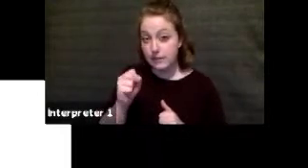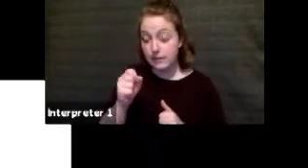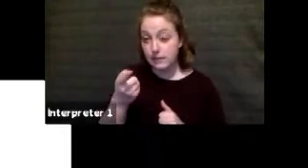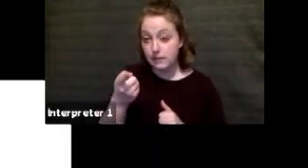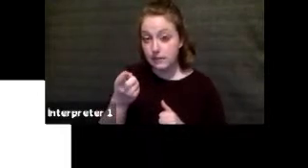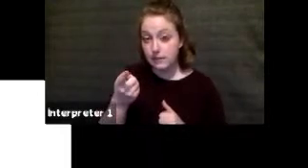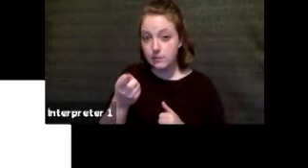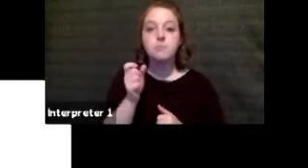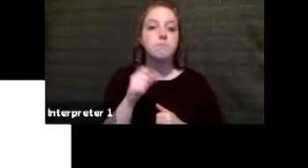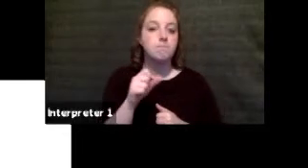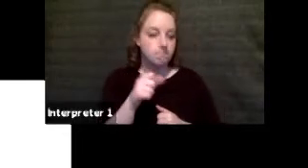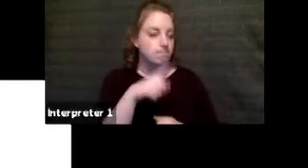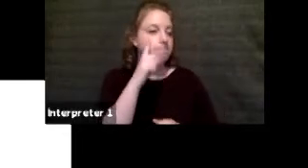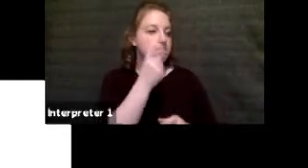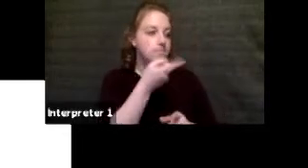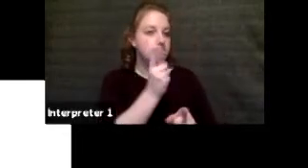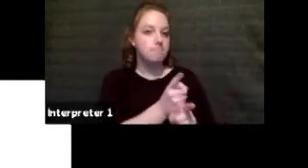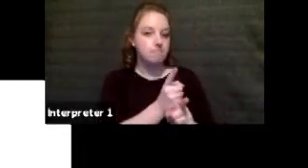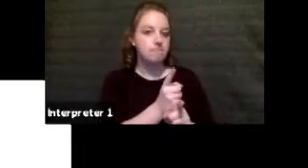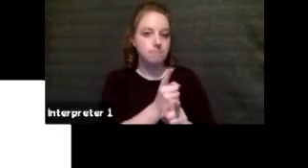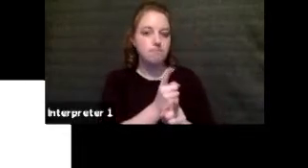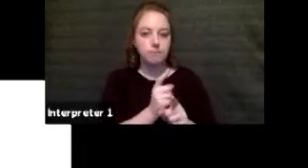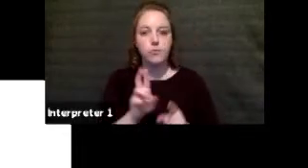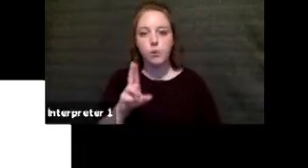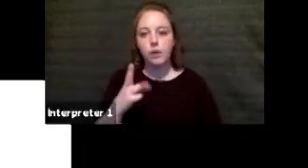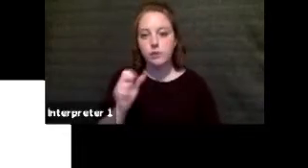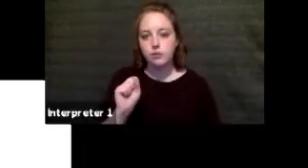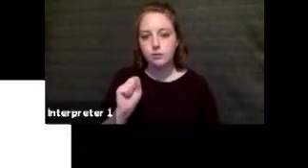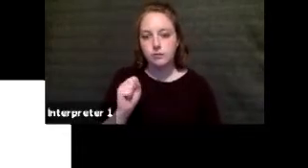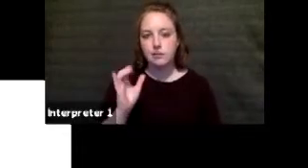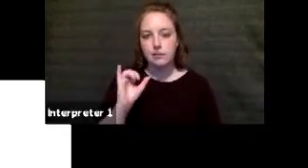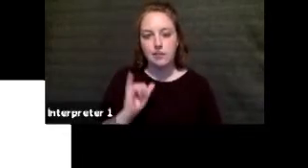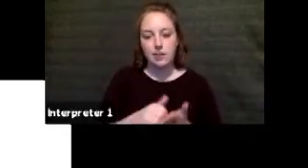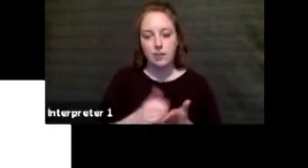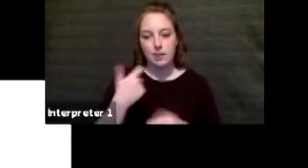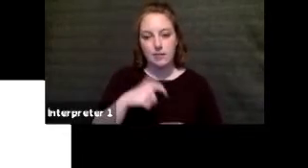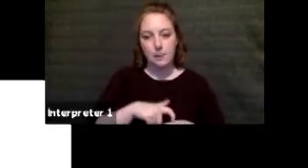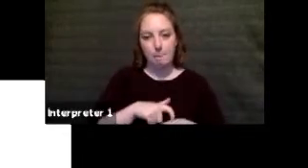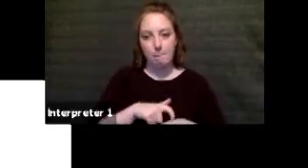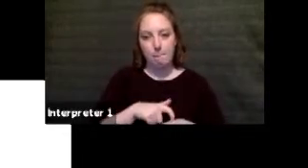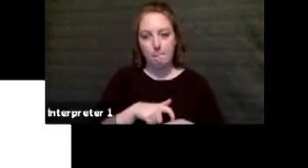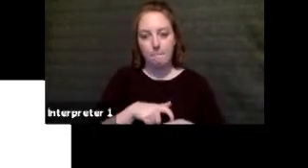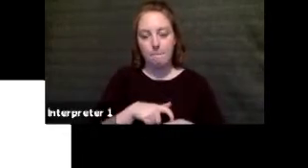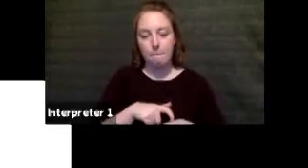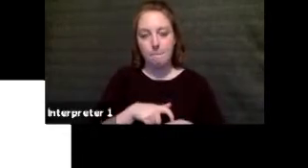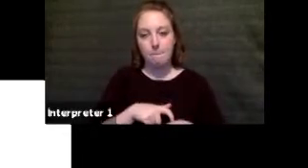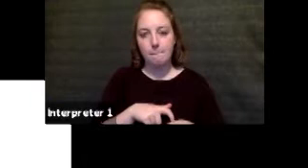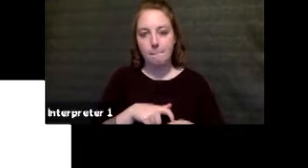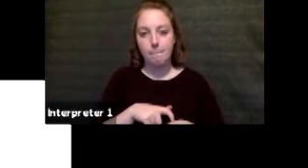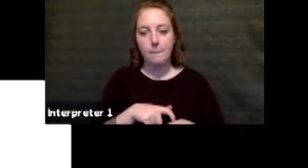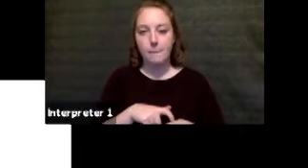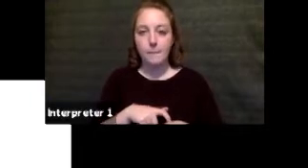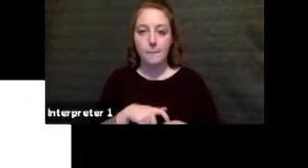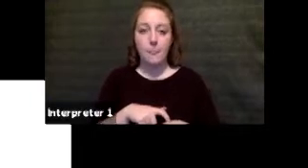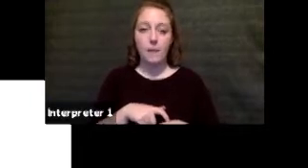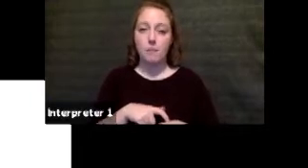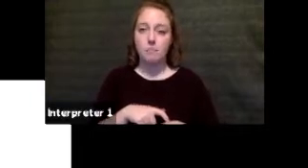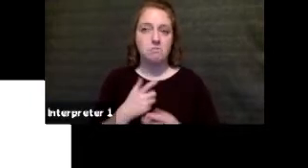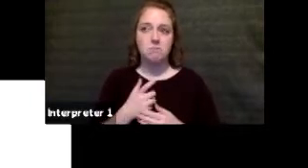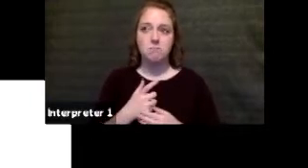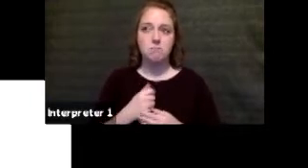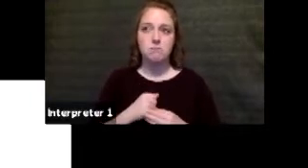Yes, I think your reference University is right. We did have a master plan done at that time. I don't think it took us out